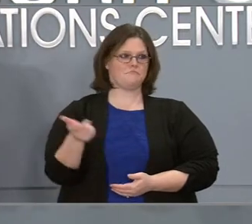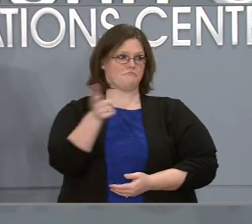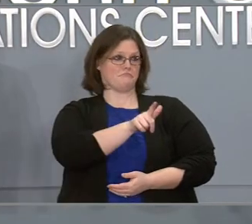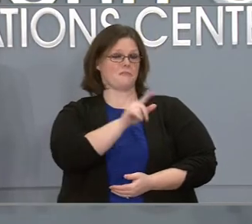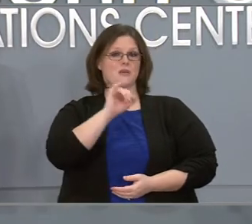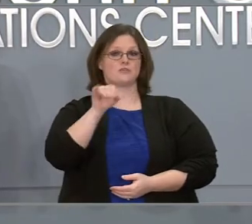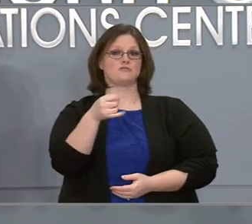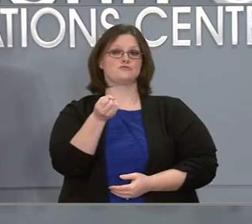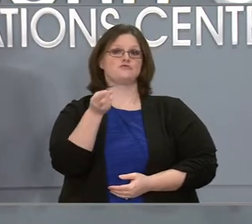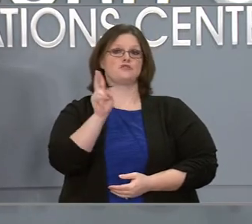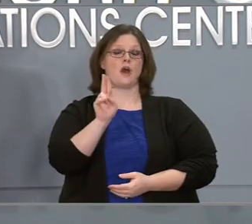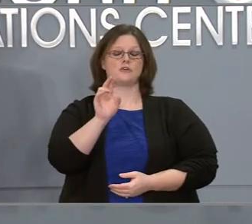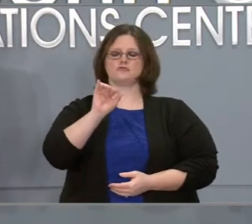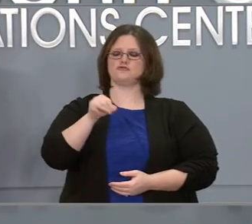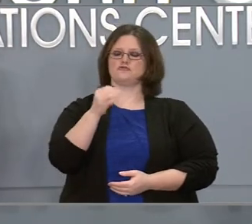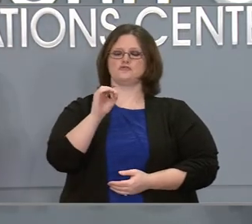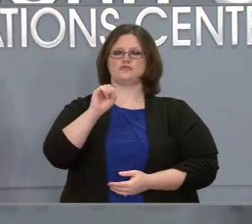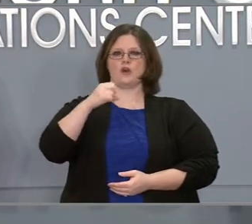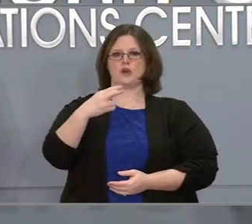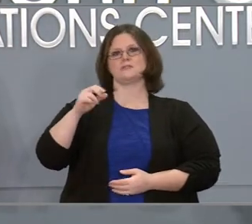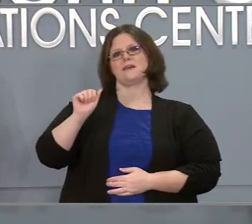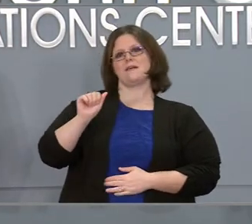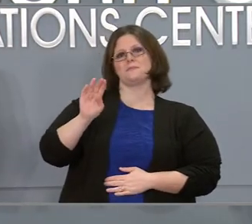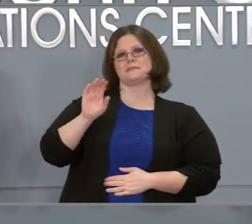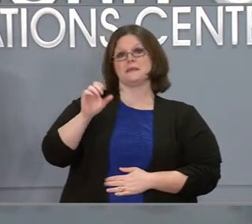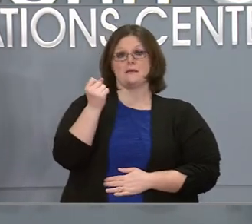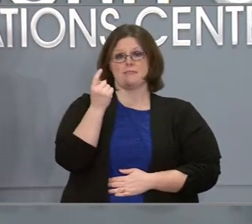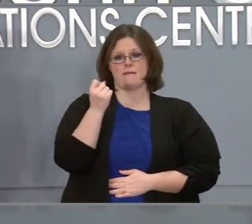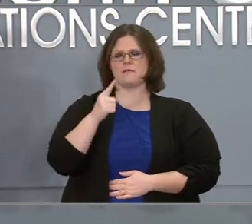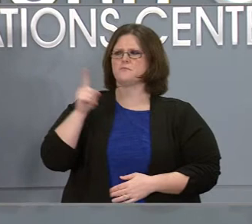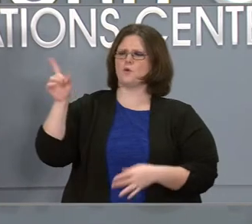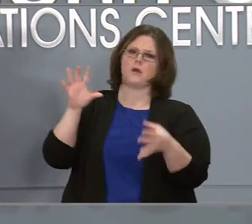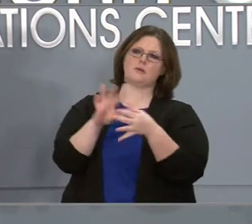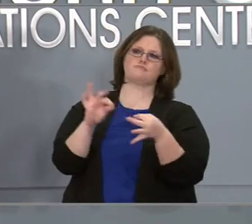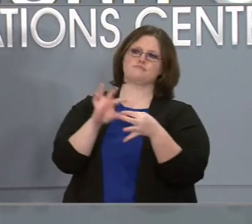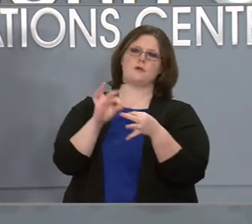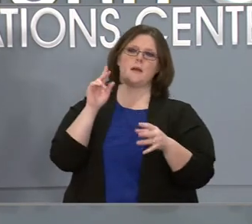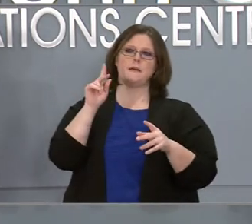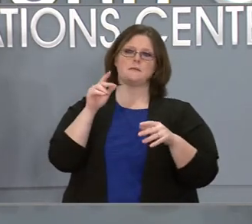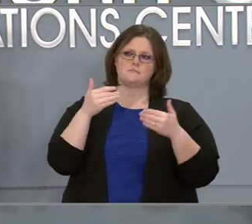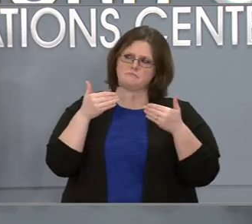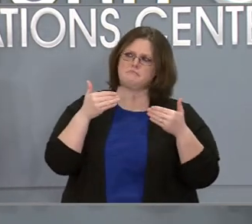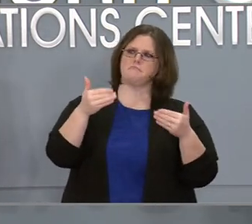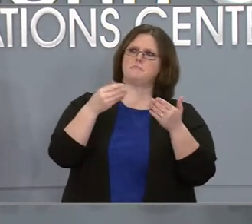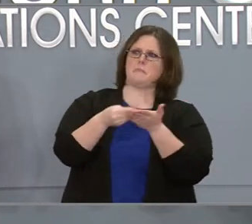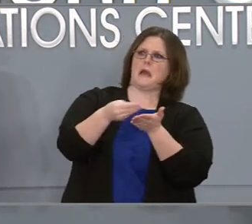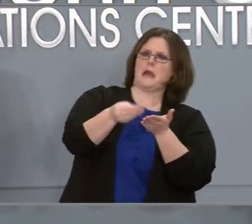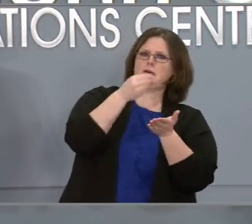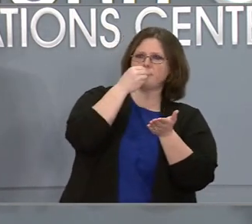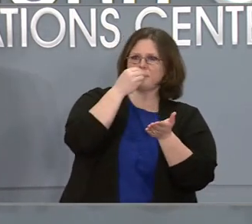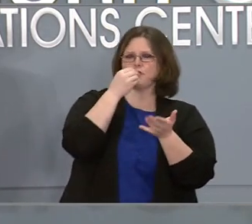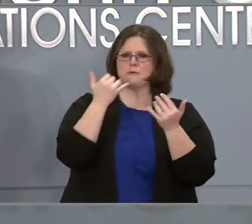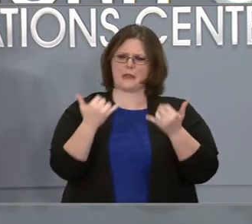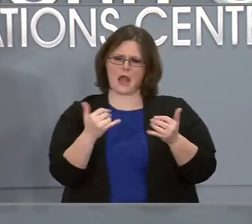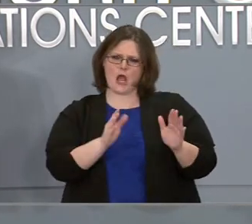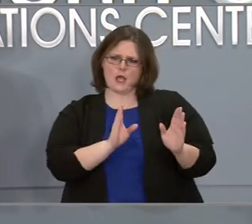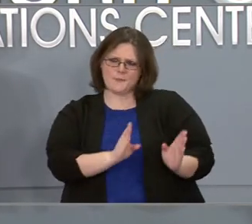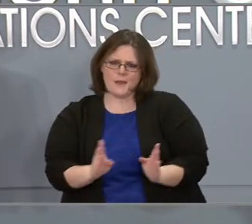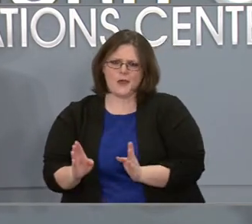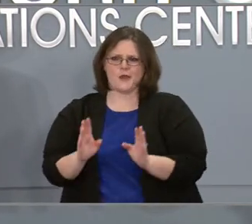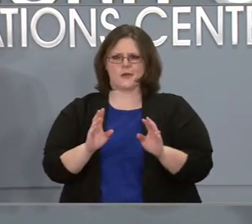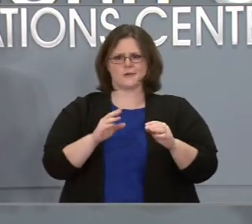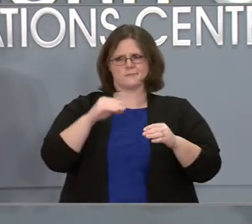Josh Chapin at ABC 11. You know, you talked about going out and having people get groceries and do what they need to do to prepare now.